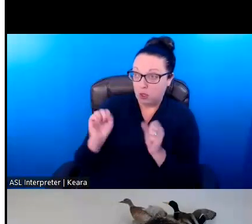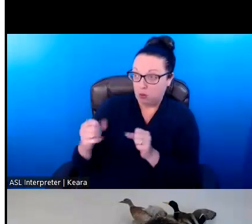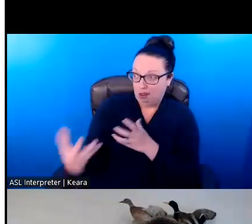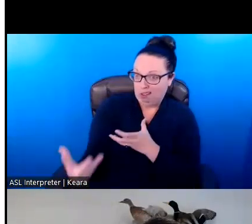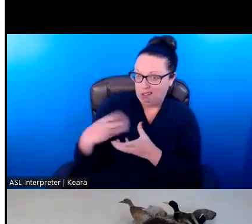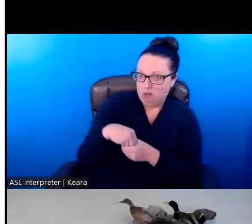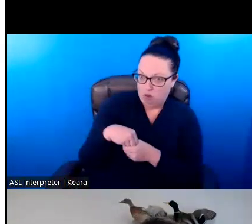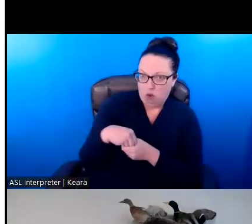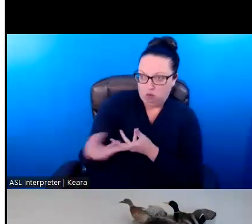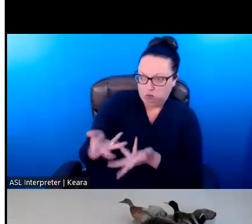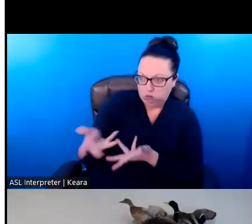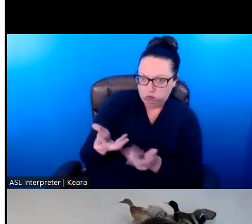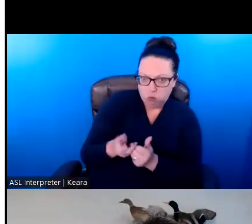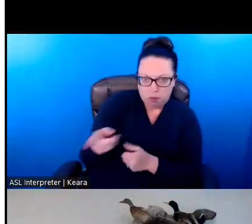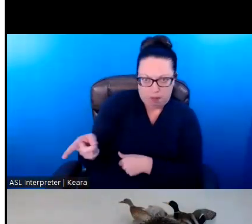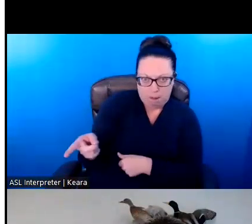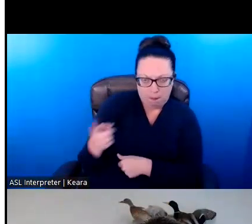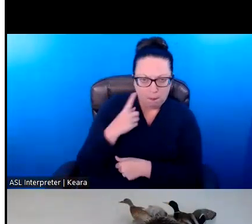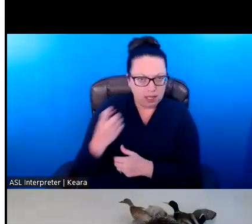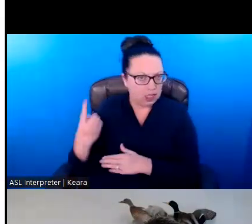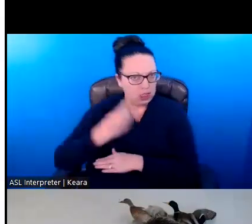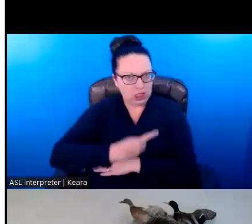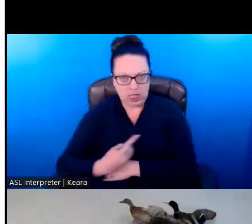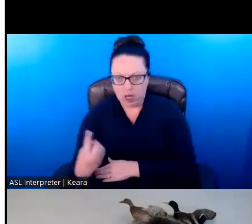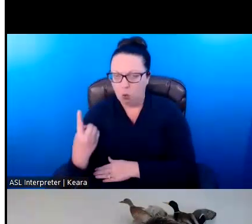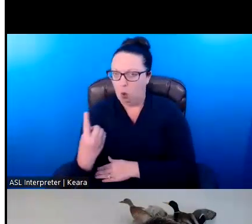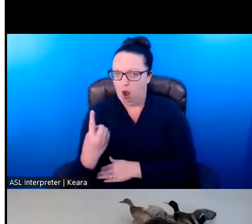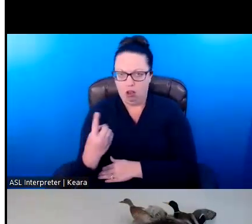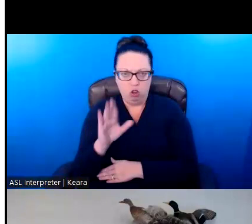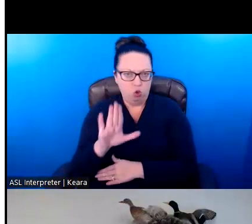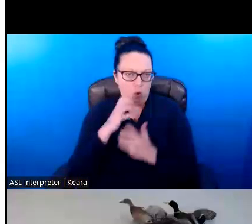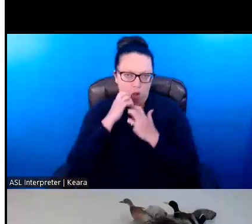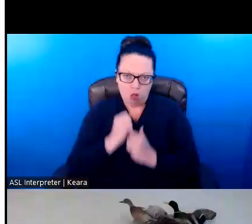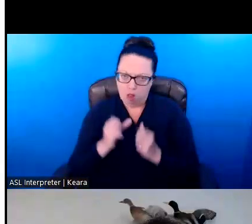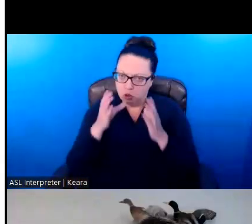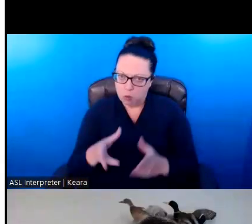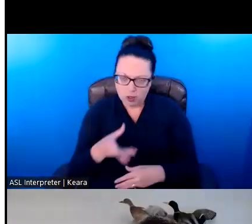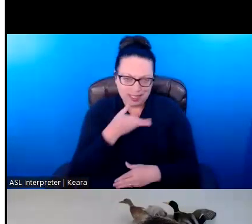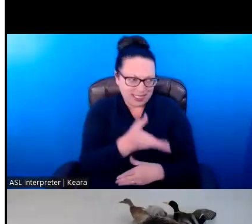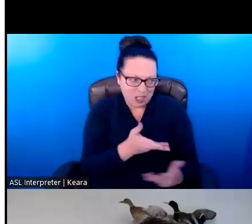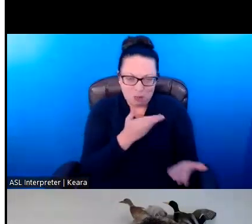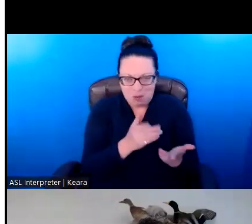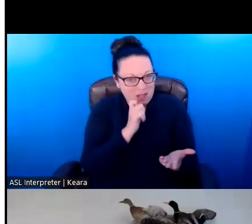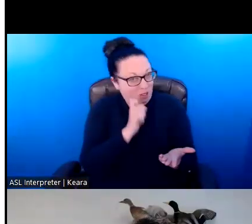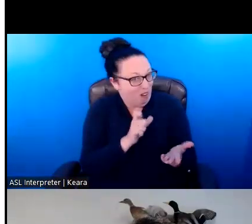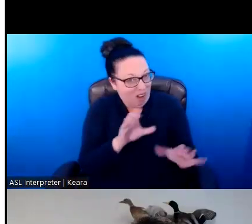with. Because when day one, your loved one is there, especially if maybe they're not doing very well,